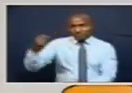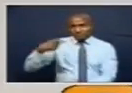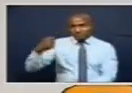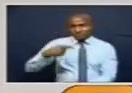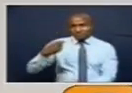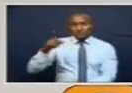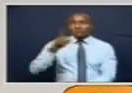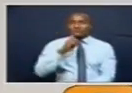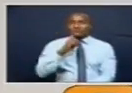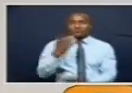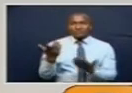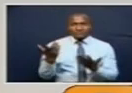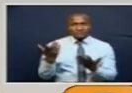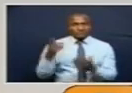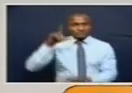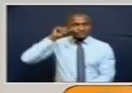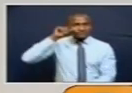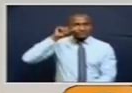you've been saying on Twitter.